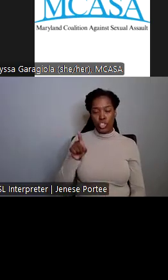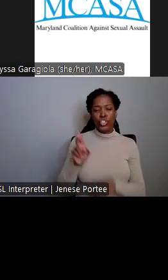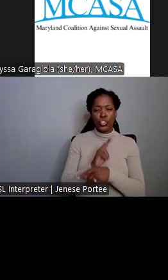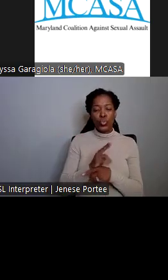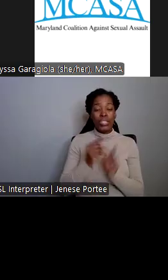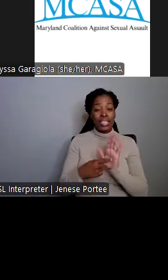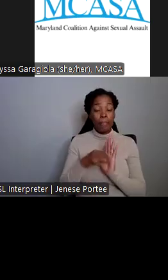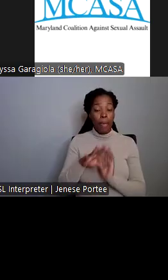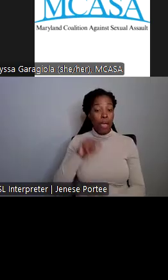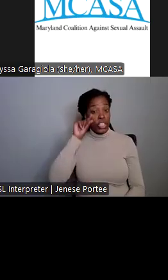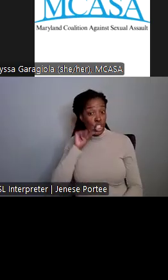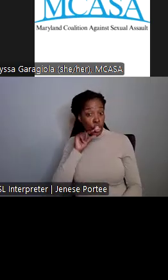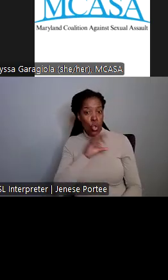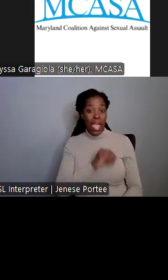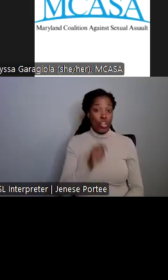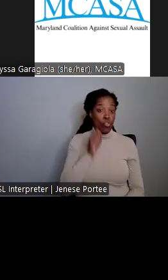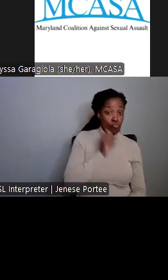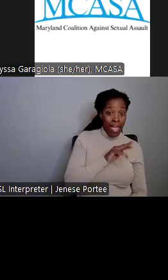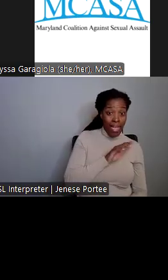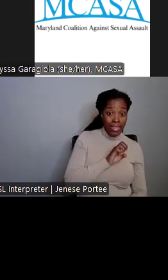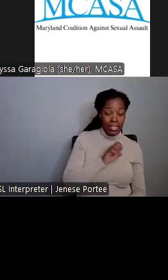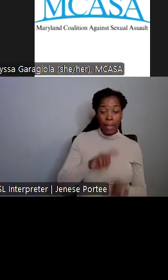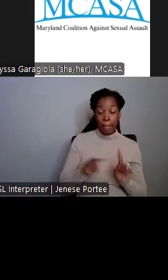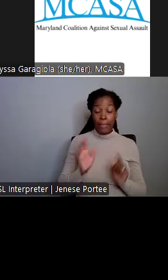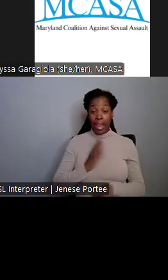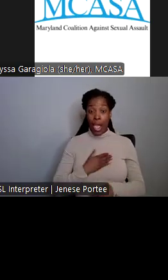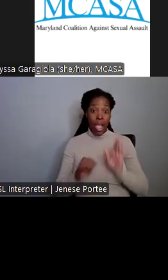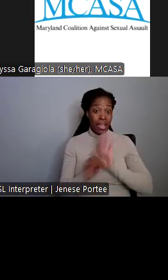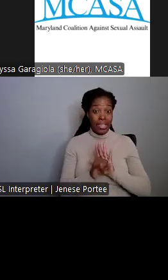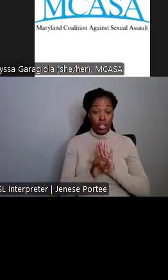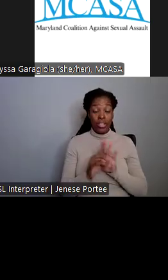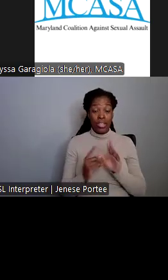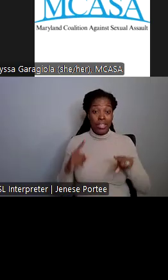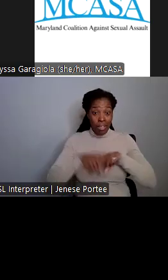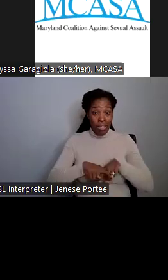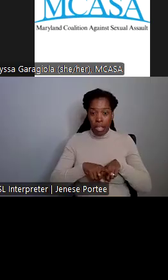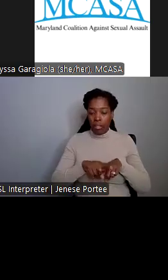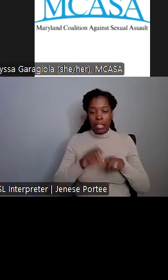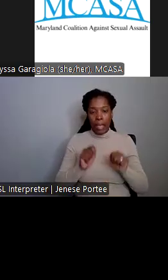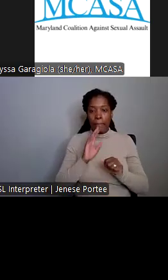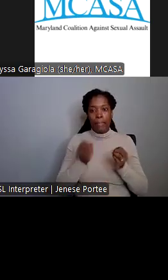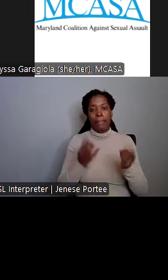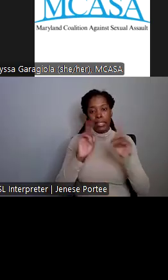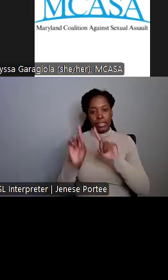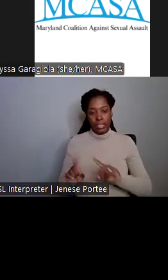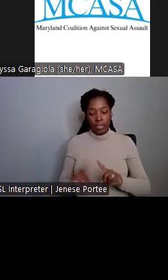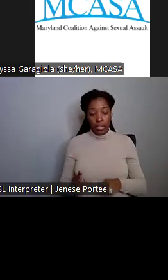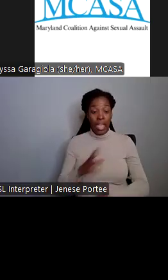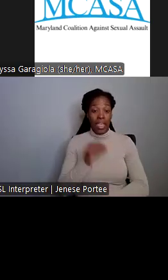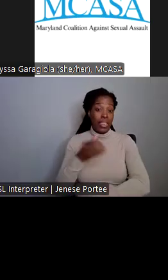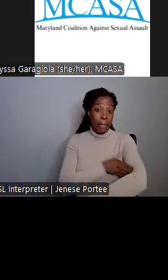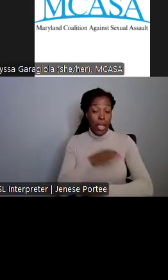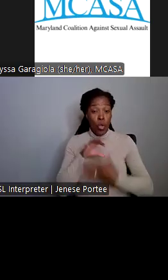the intersection of our identities and power can be many different intersections. And the power associated with